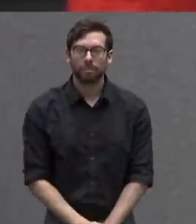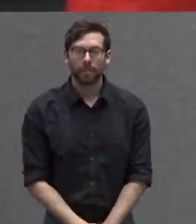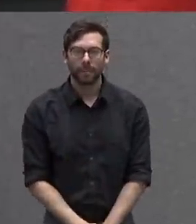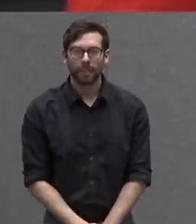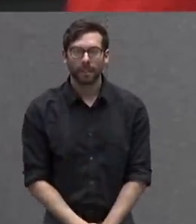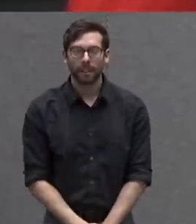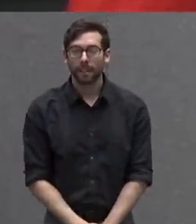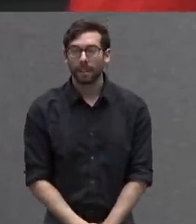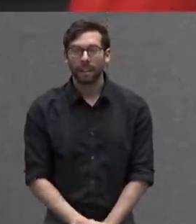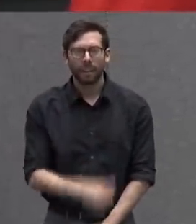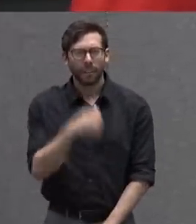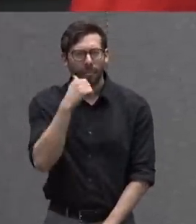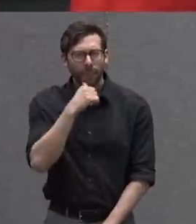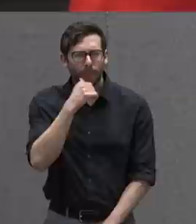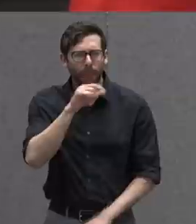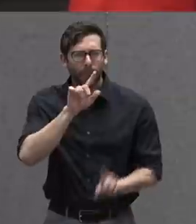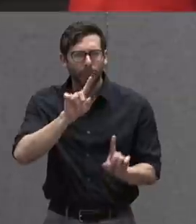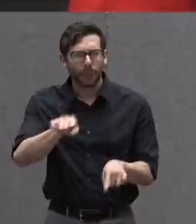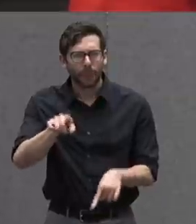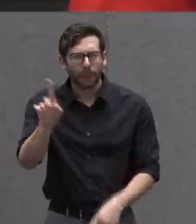Where do you think she'll go?